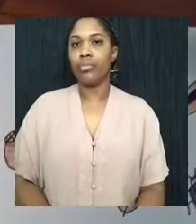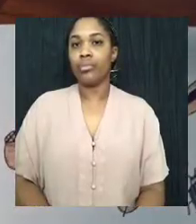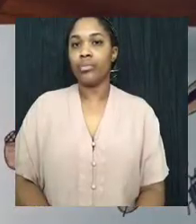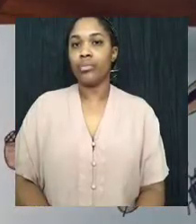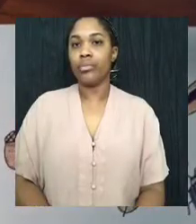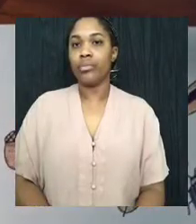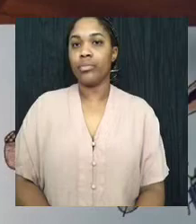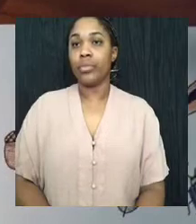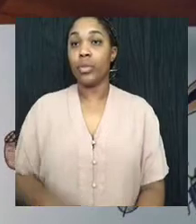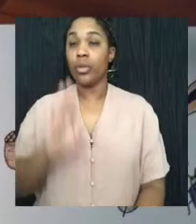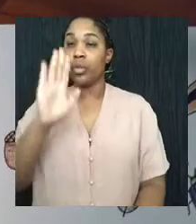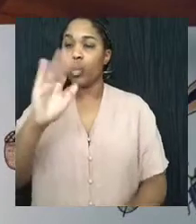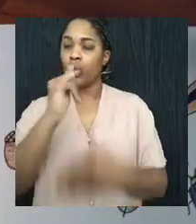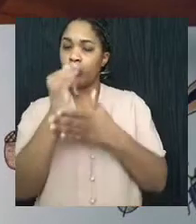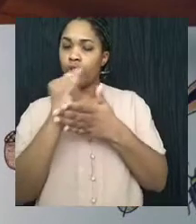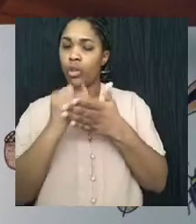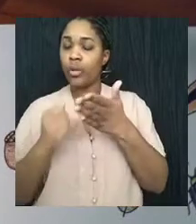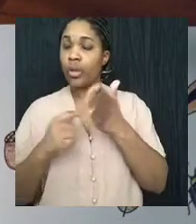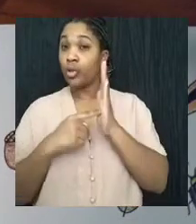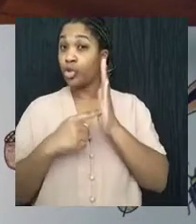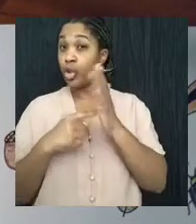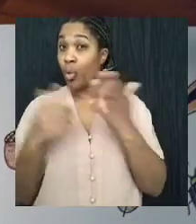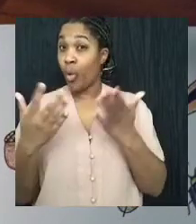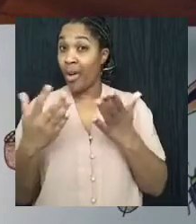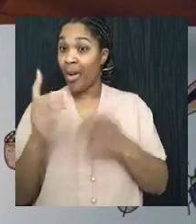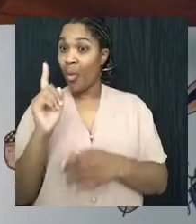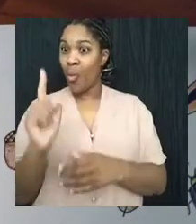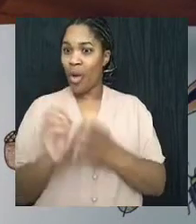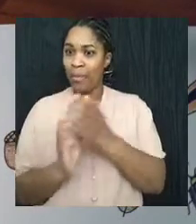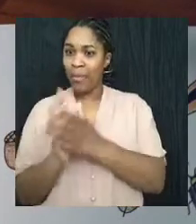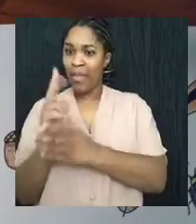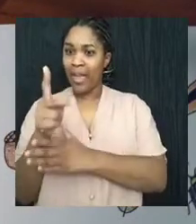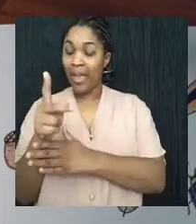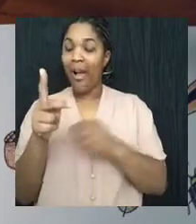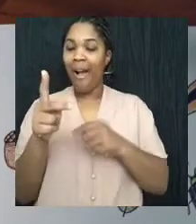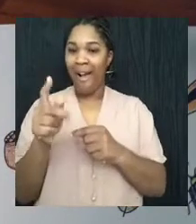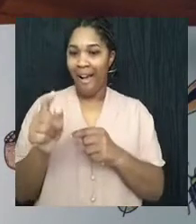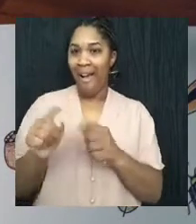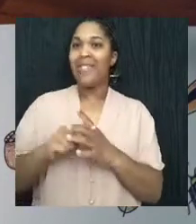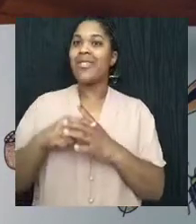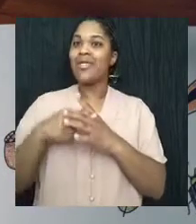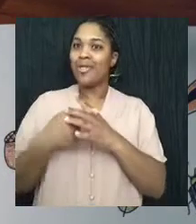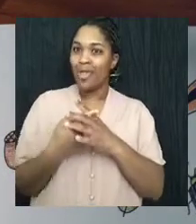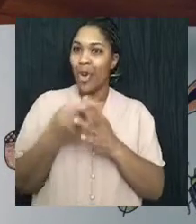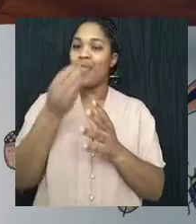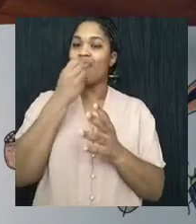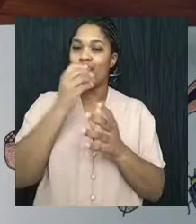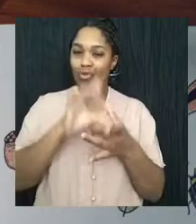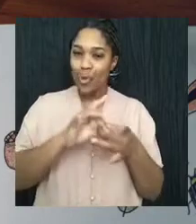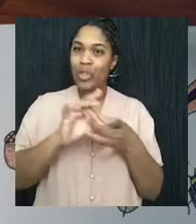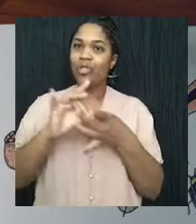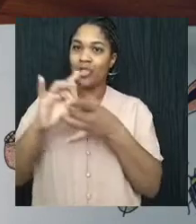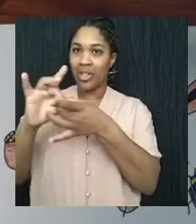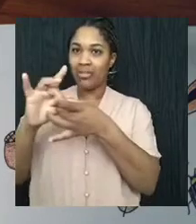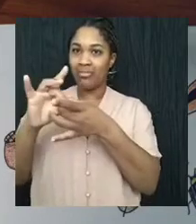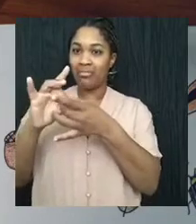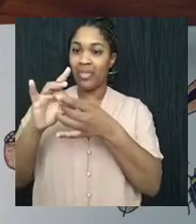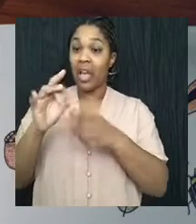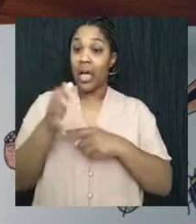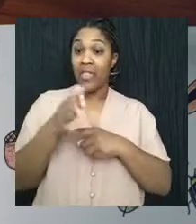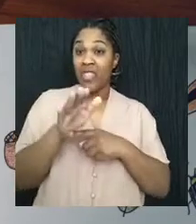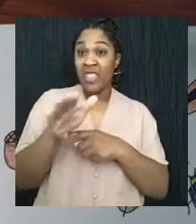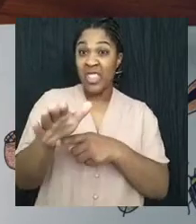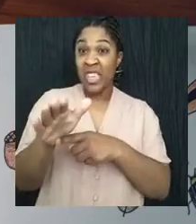Your drawings will show that one plant may be the start of several food chains. The leaves of an